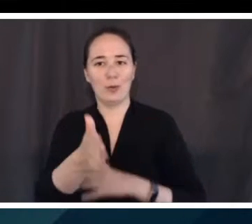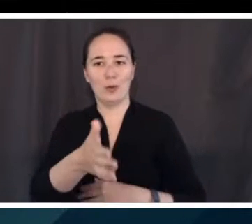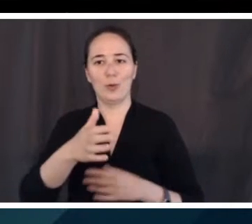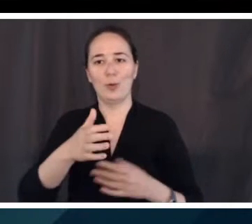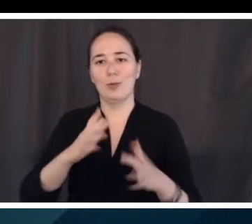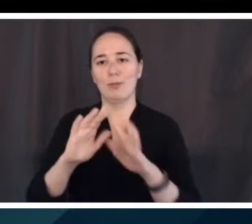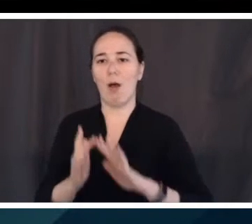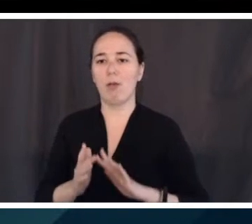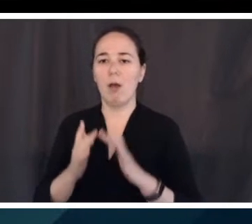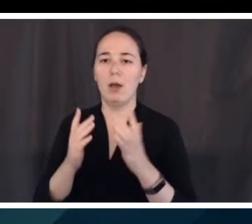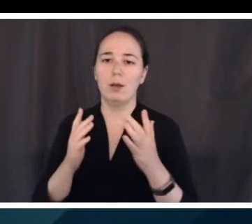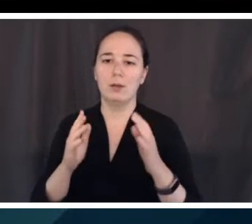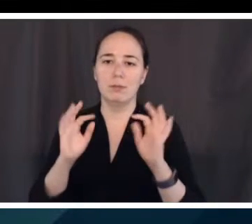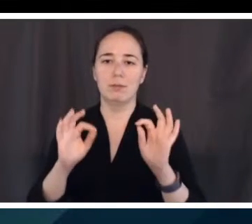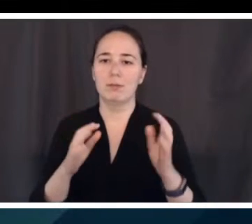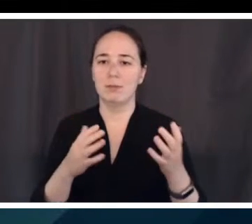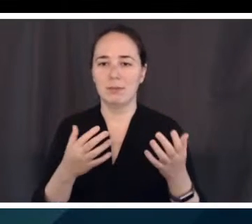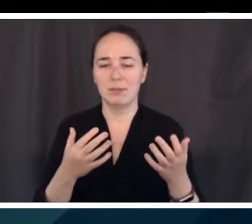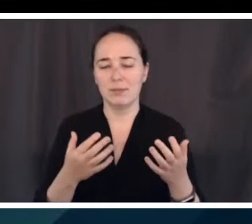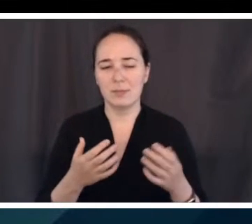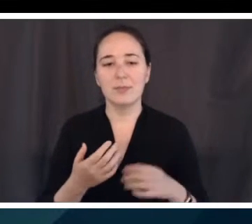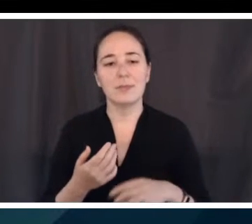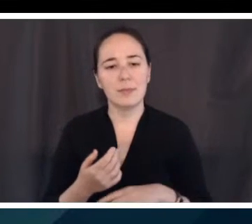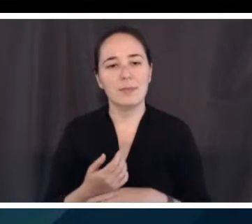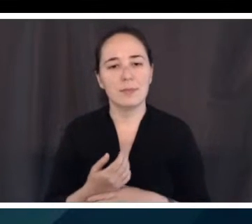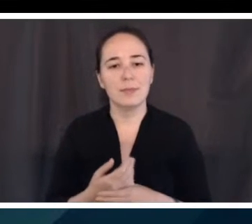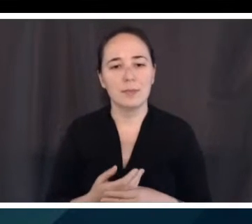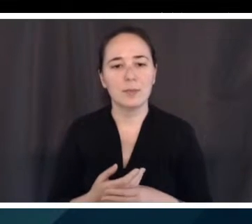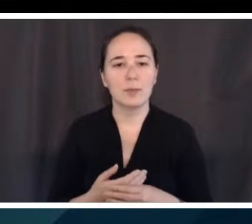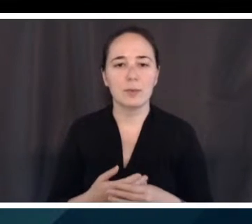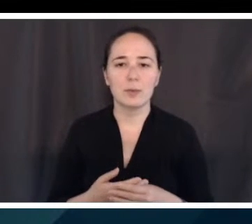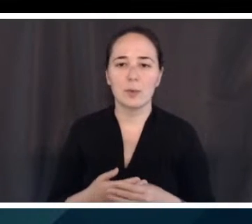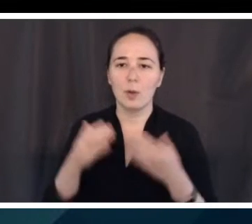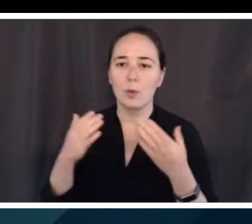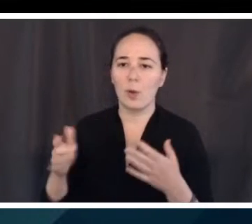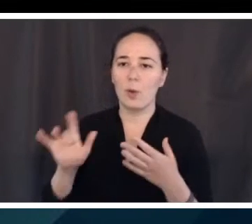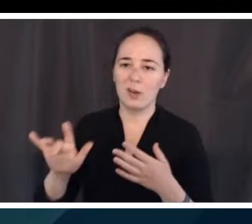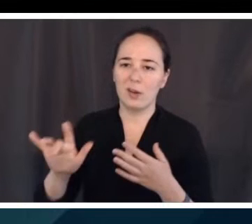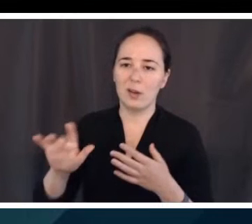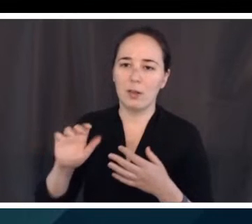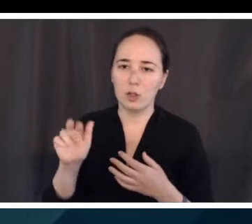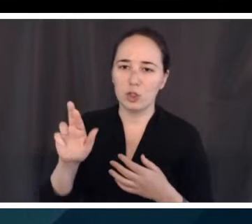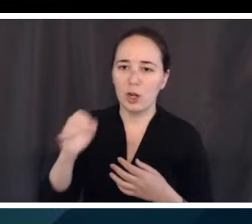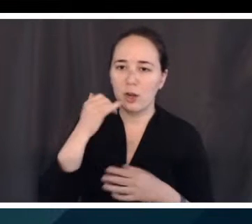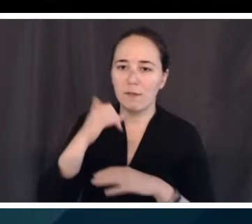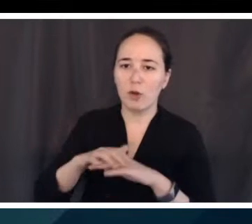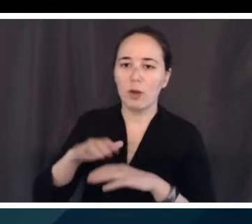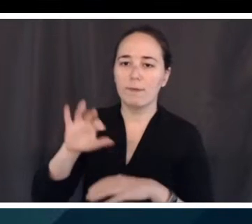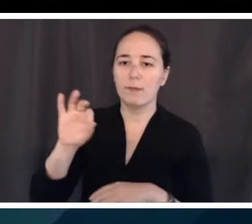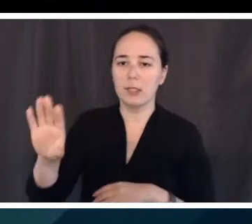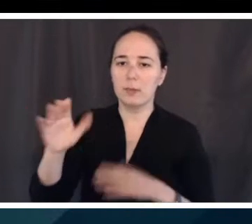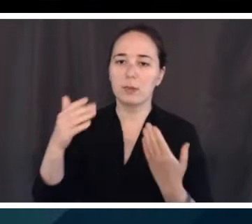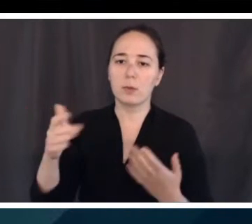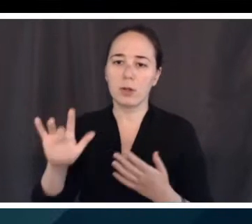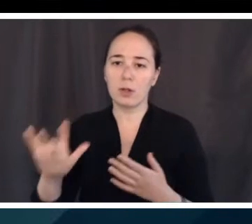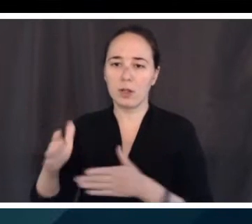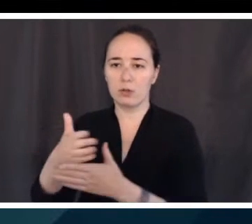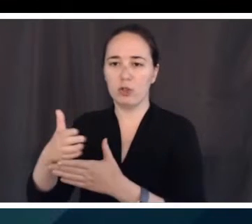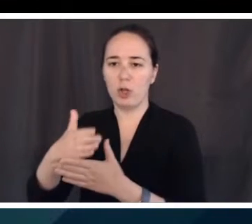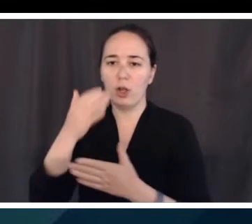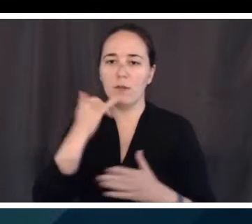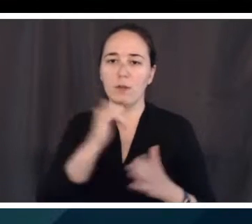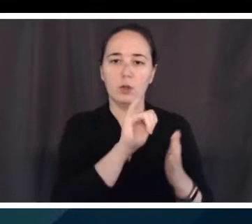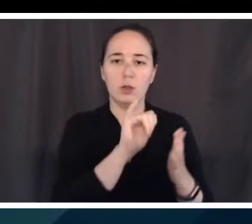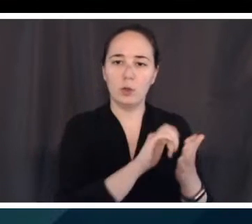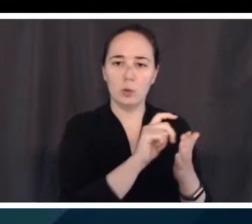really important. So as we're getting set up here, feel free to share that stream. If you're on Facebook, just hit the share button. If you're watching on YouTube, feel free